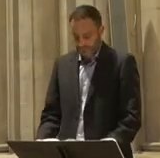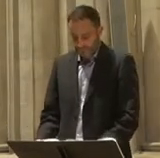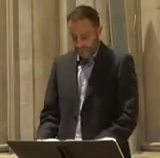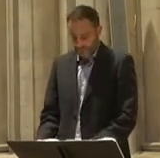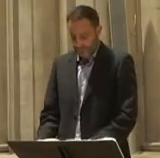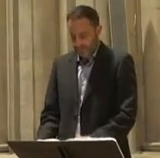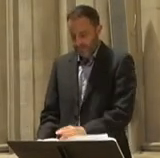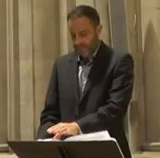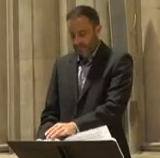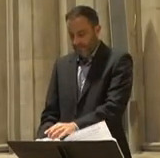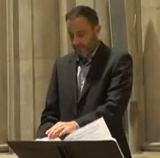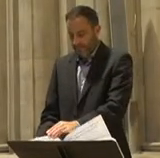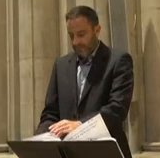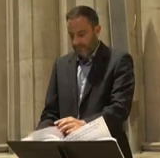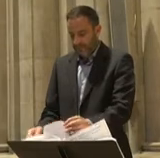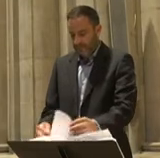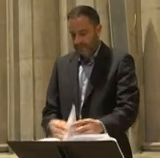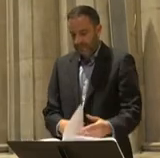need.